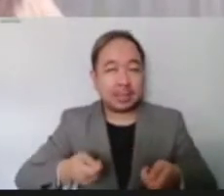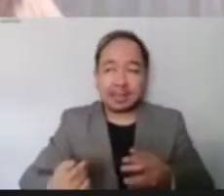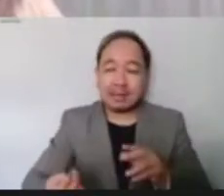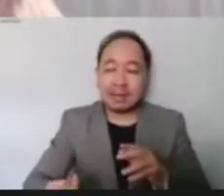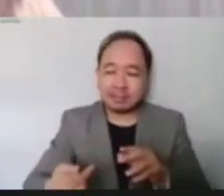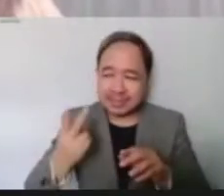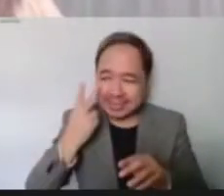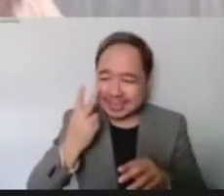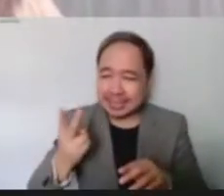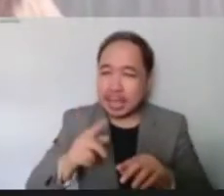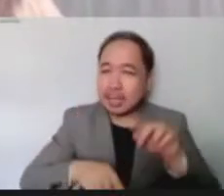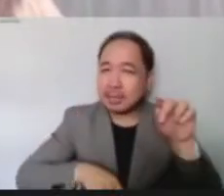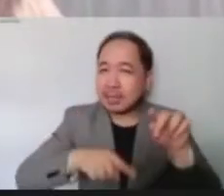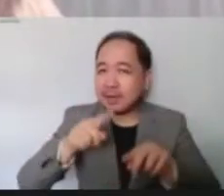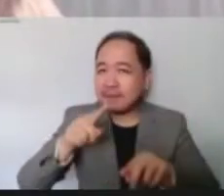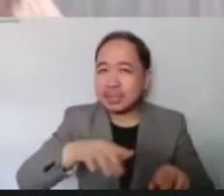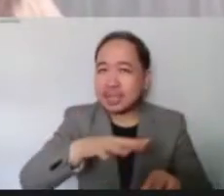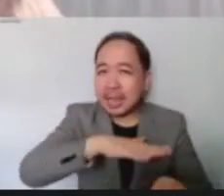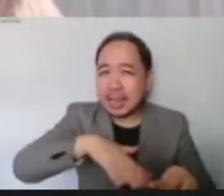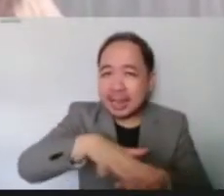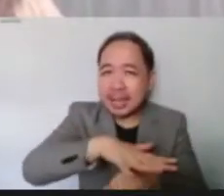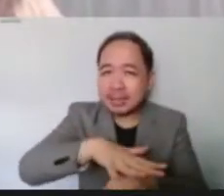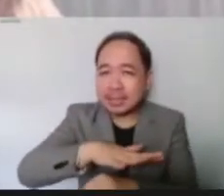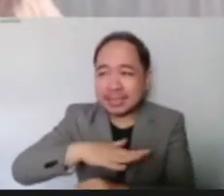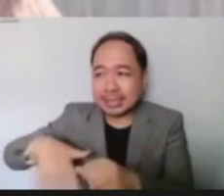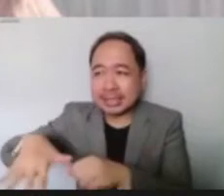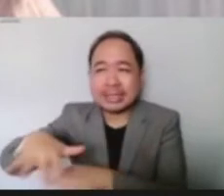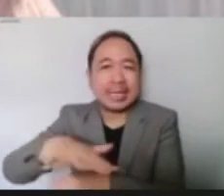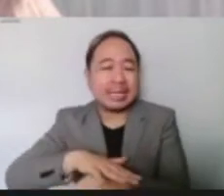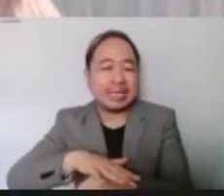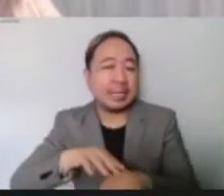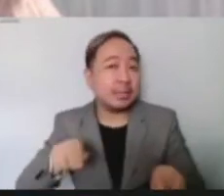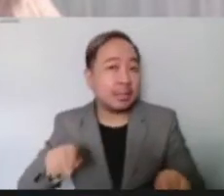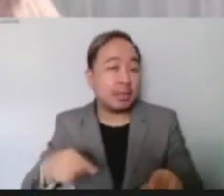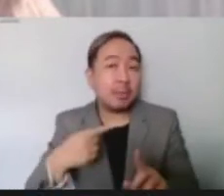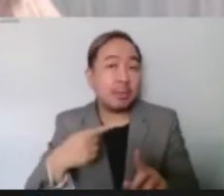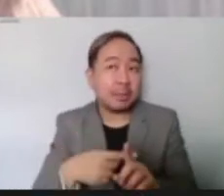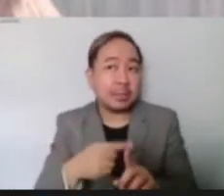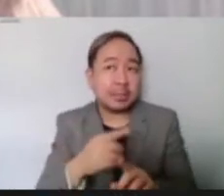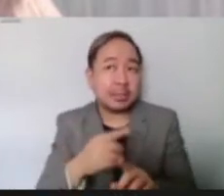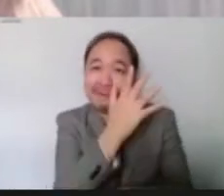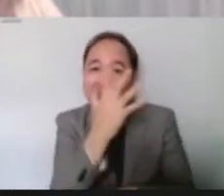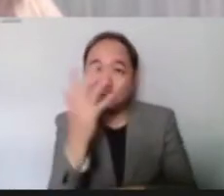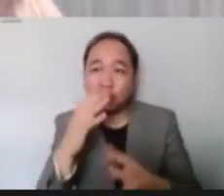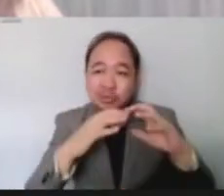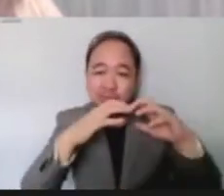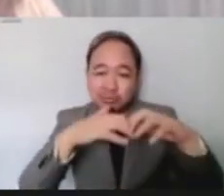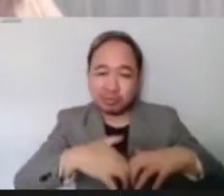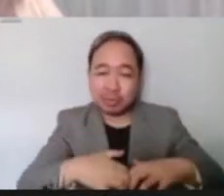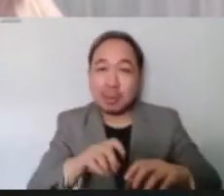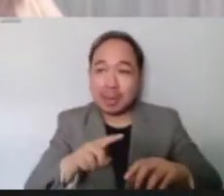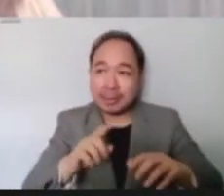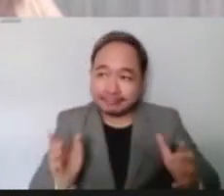topographies in the state with a focus on uh degraded Forest restoration